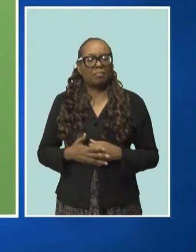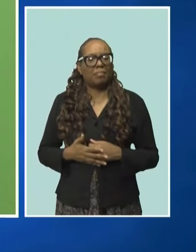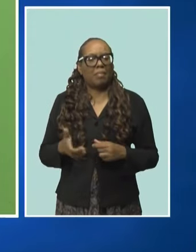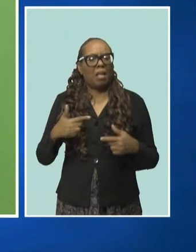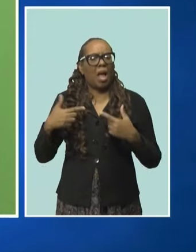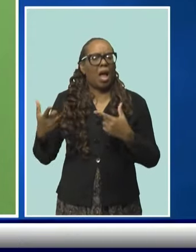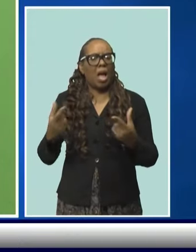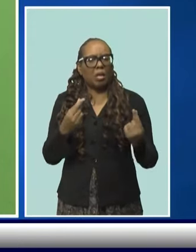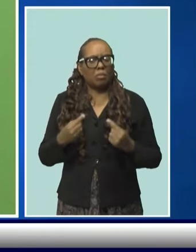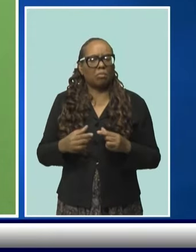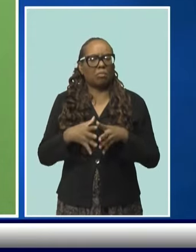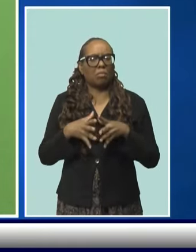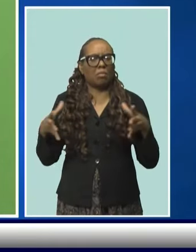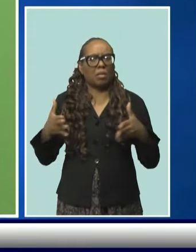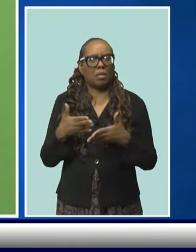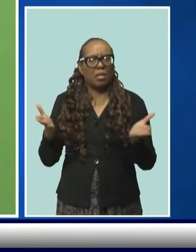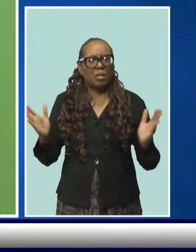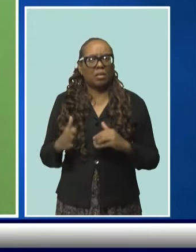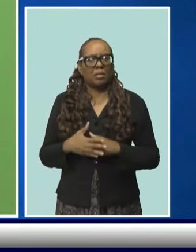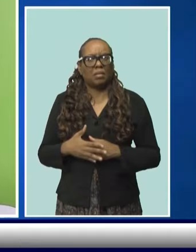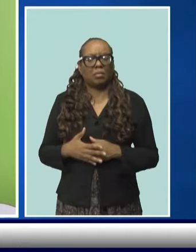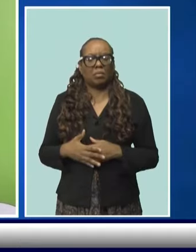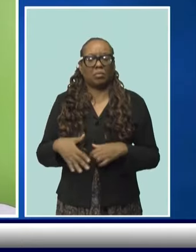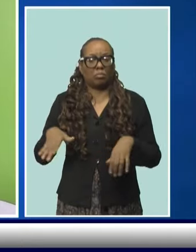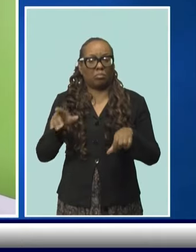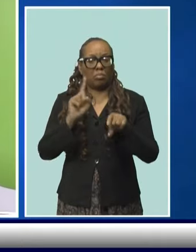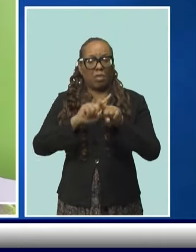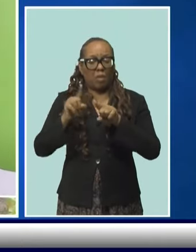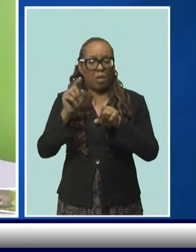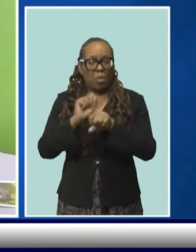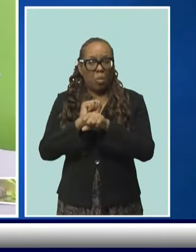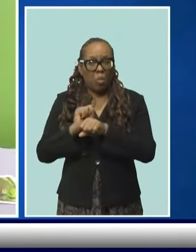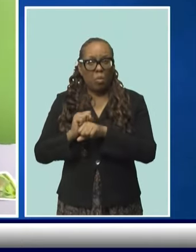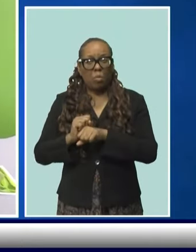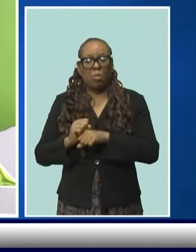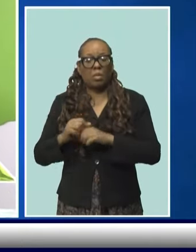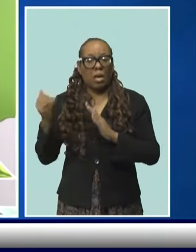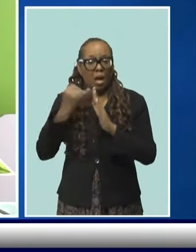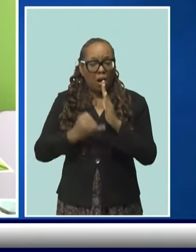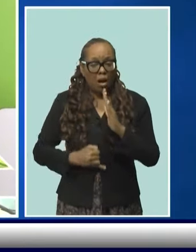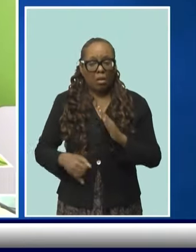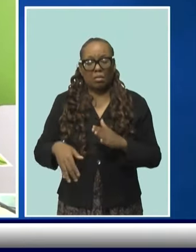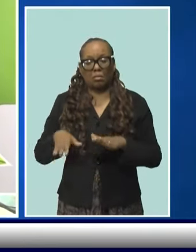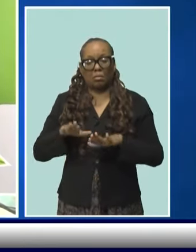actually. So from cartoony works, I do children's books,